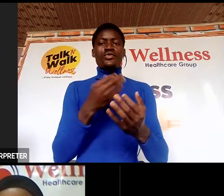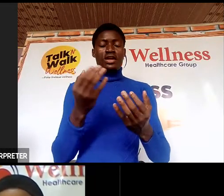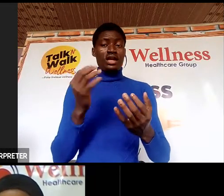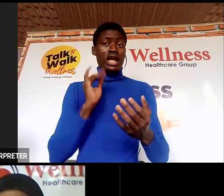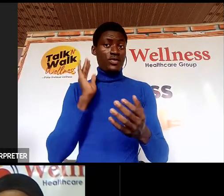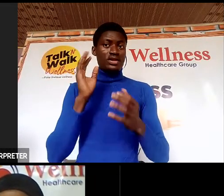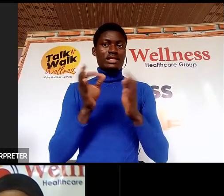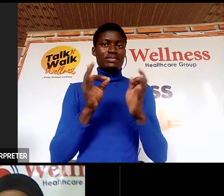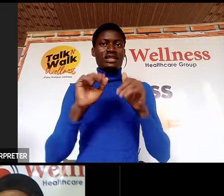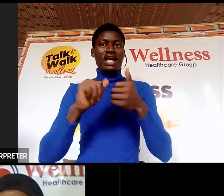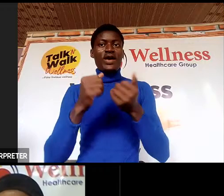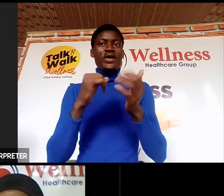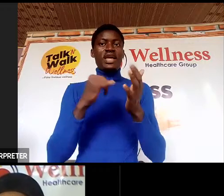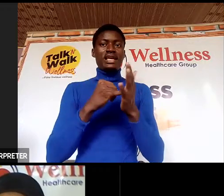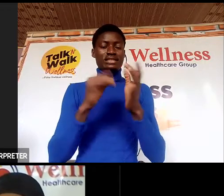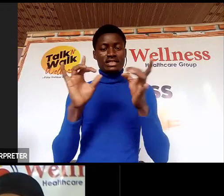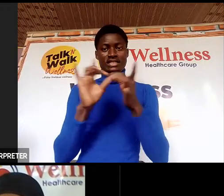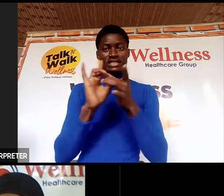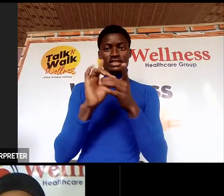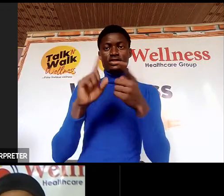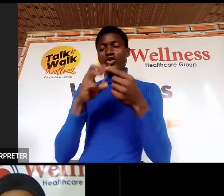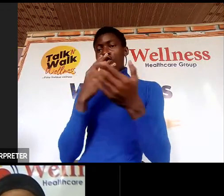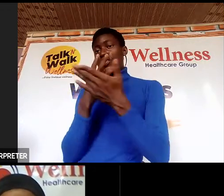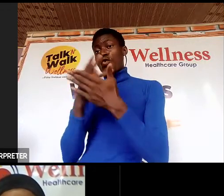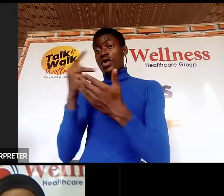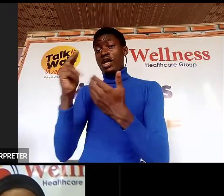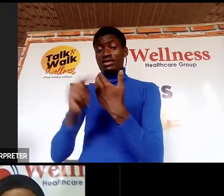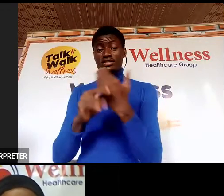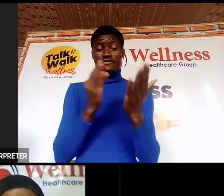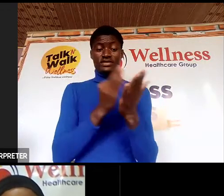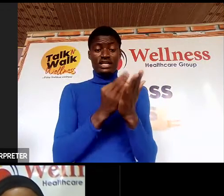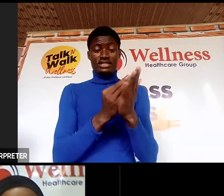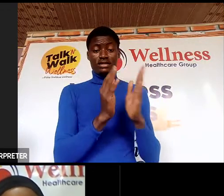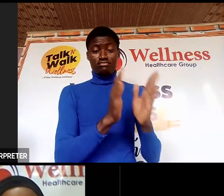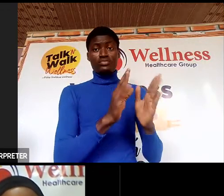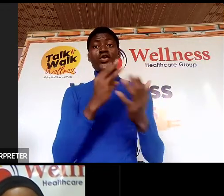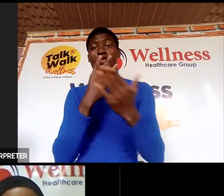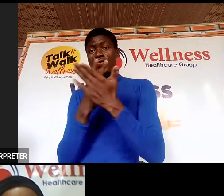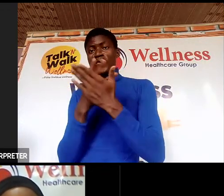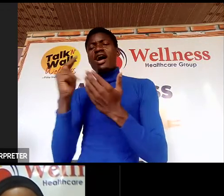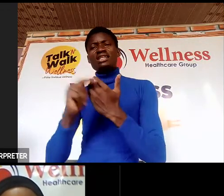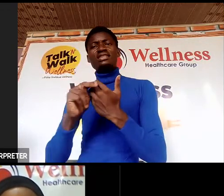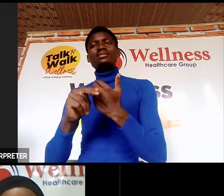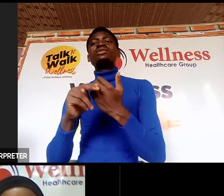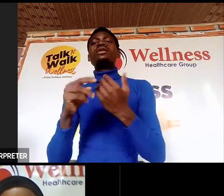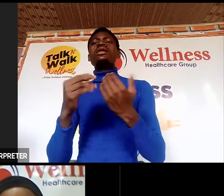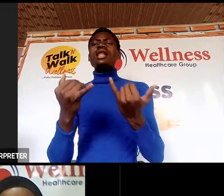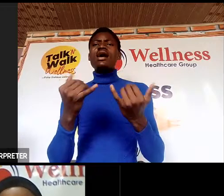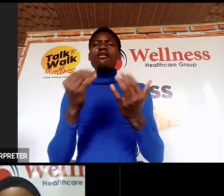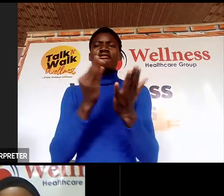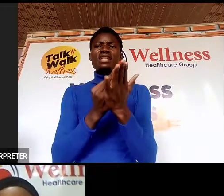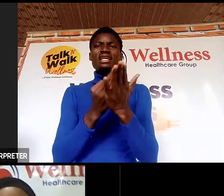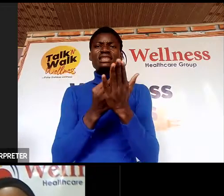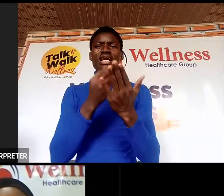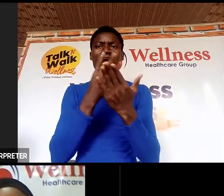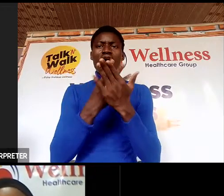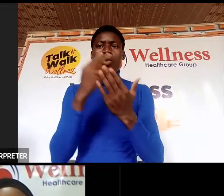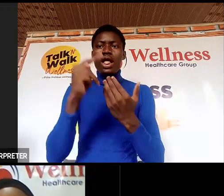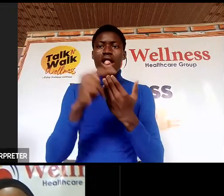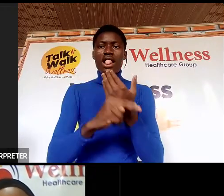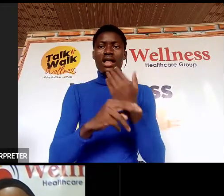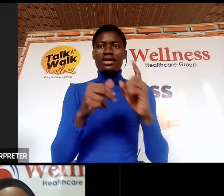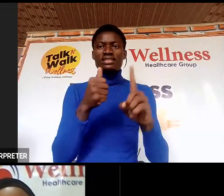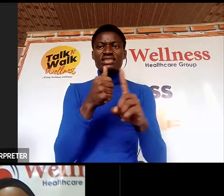what I know that you are obviously a veteran for. So financial wellness in itself is a state, is almost like a state of